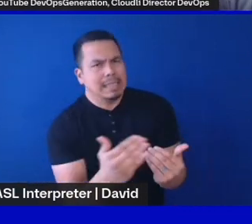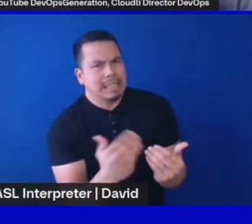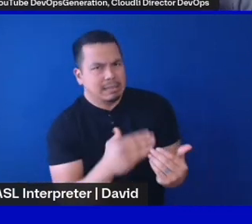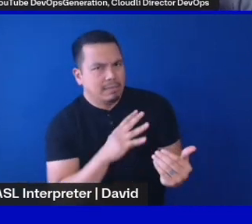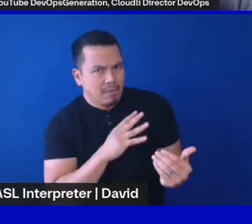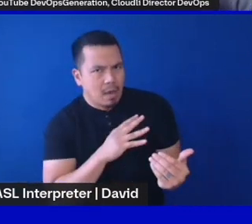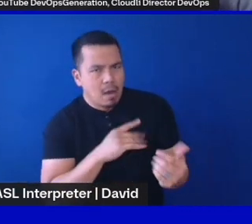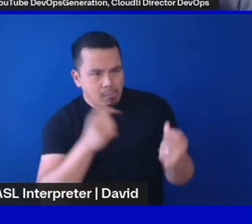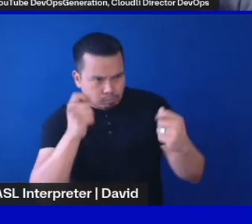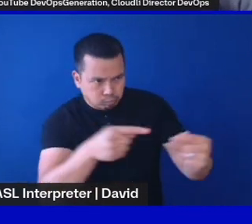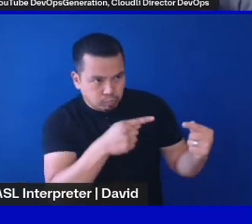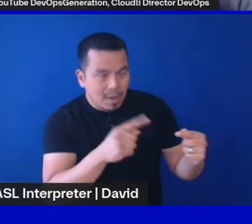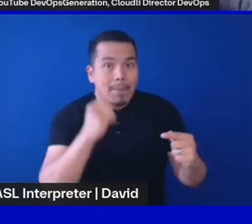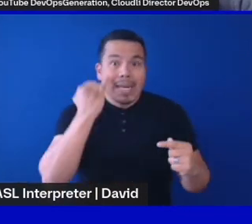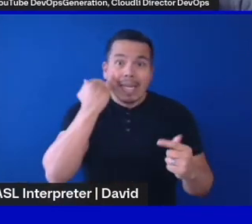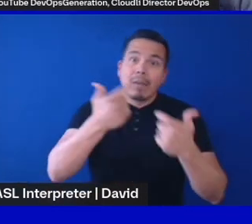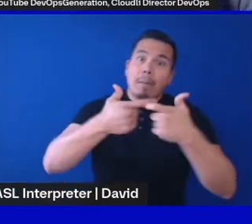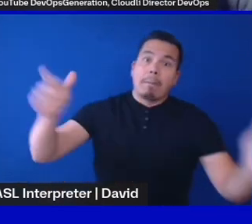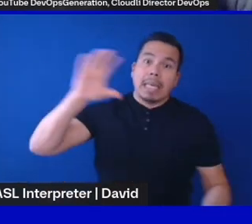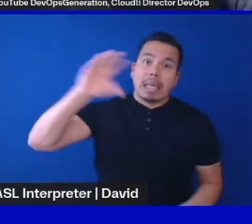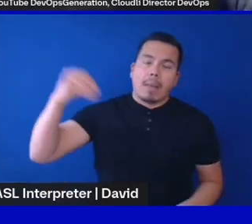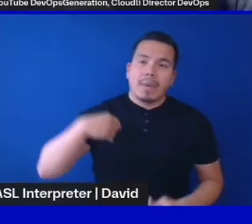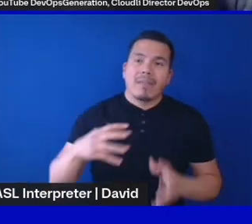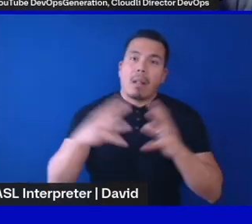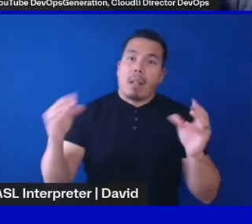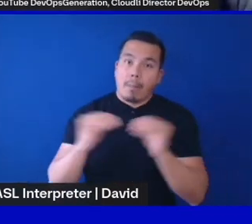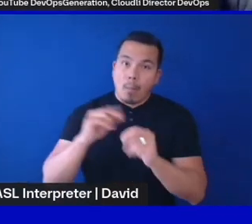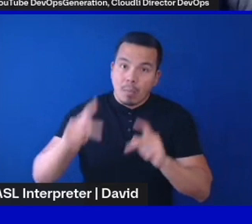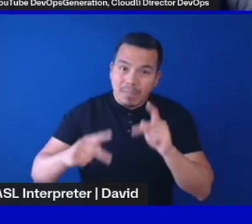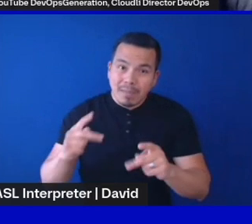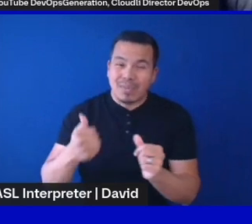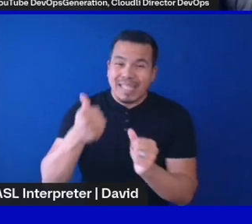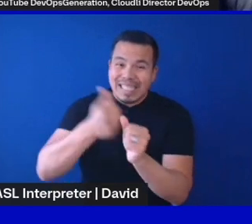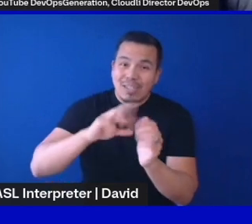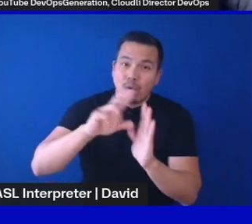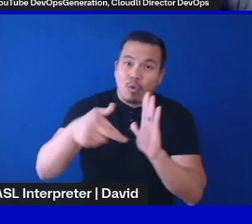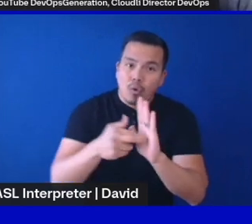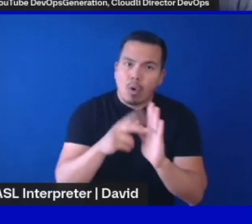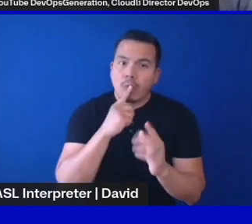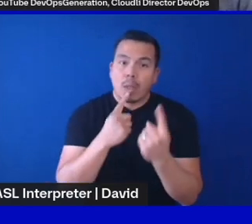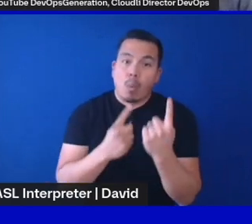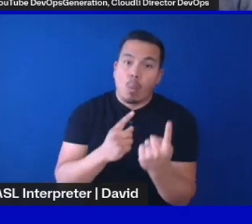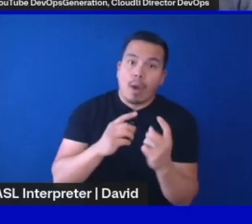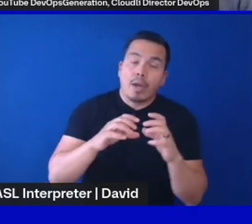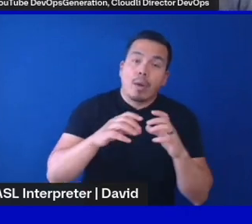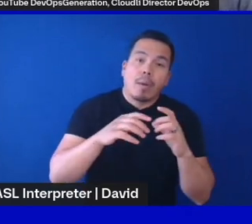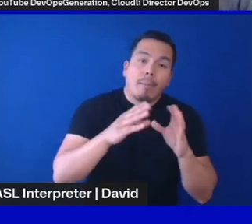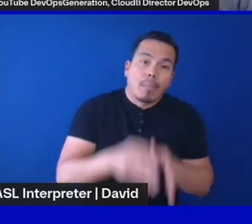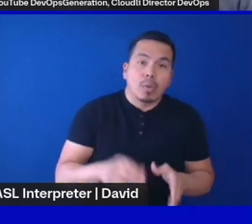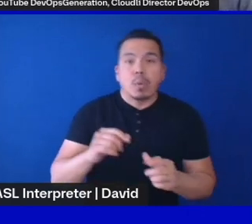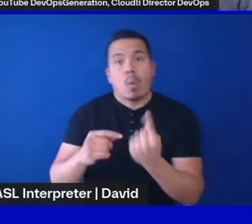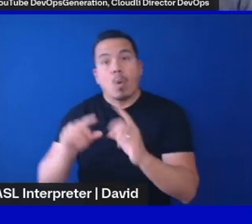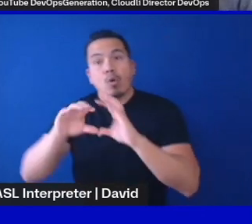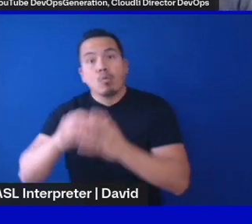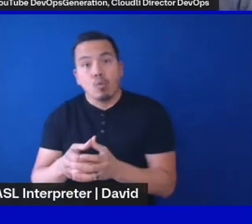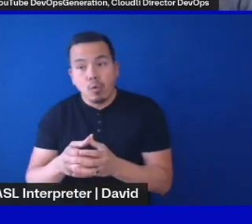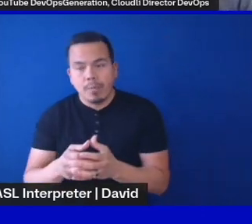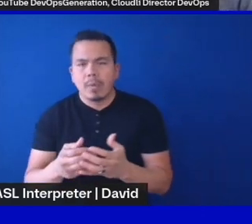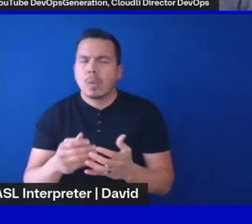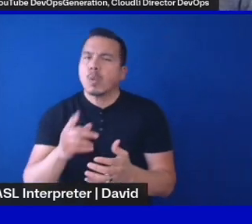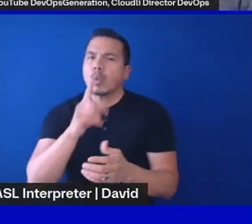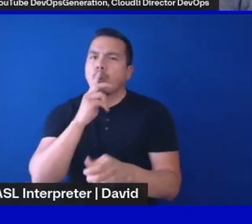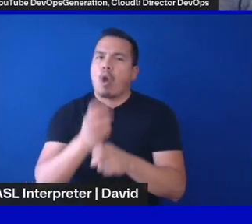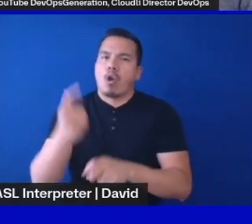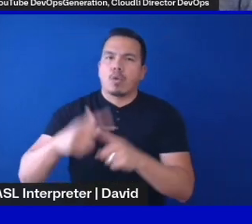are suddenly much bigger and you have a lot more people, and each of these roles is a single person or group, suddenly it's a lot harder to get